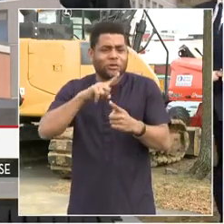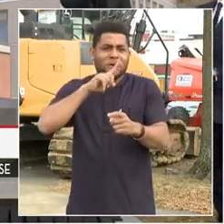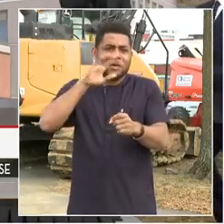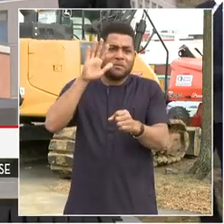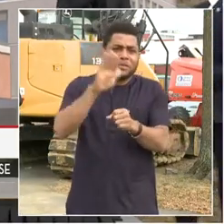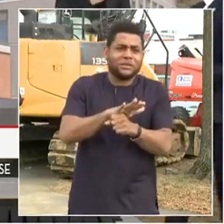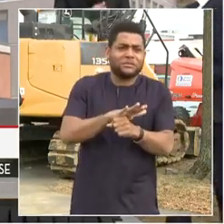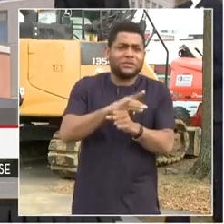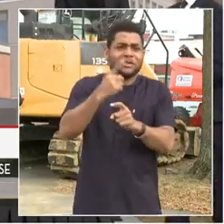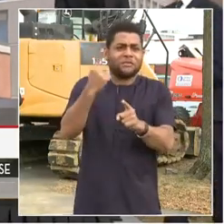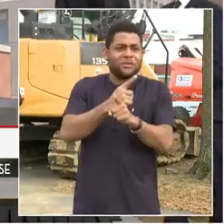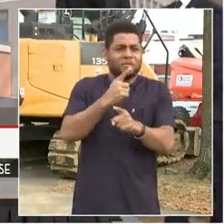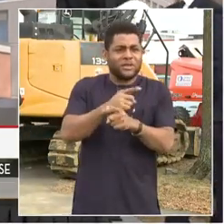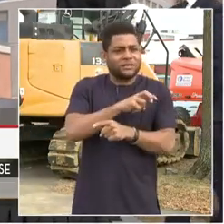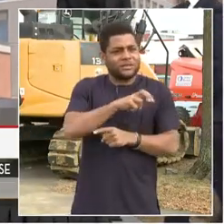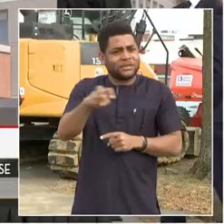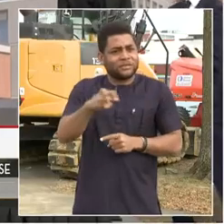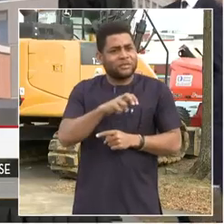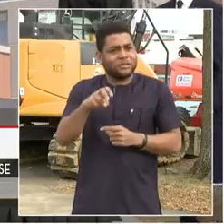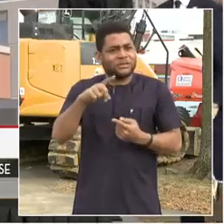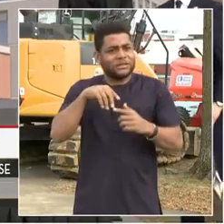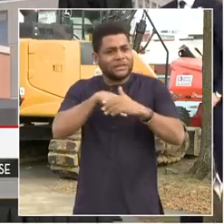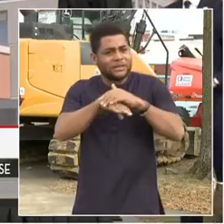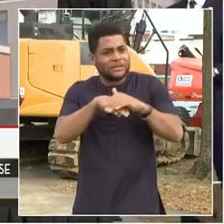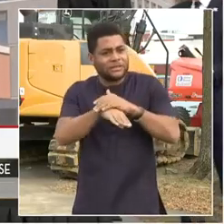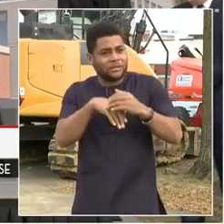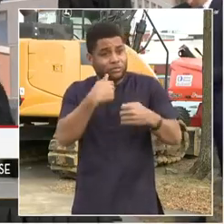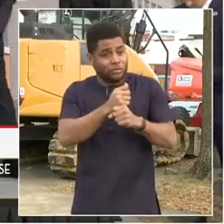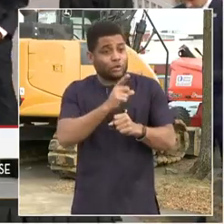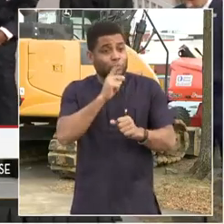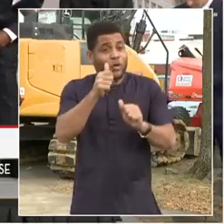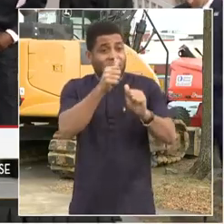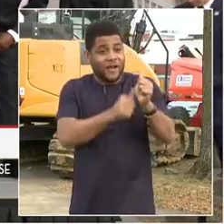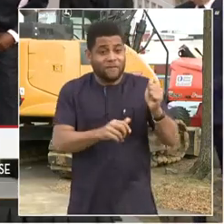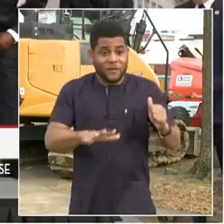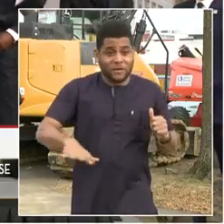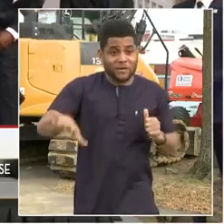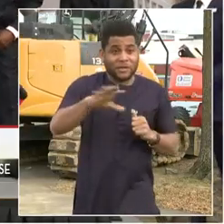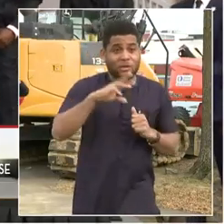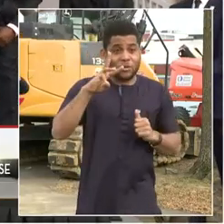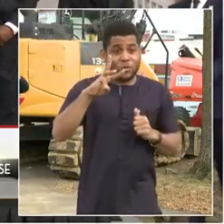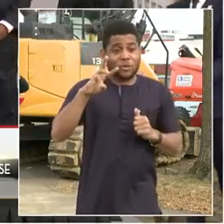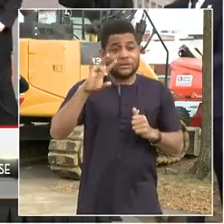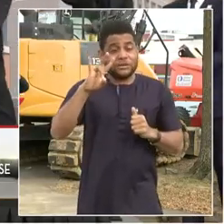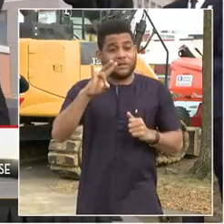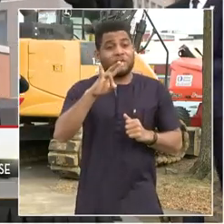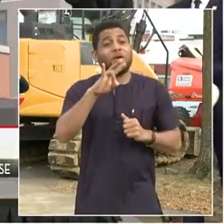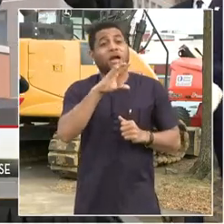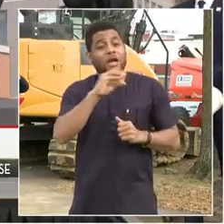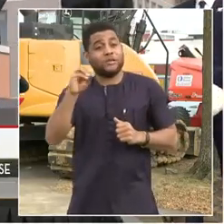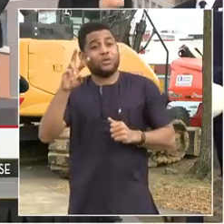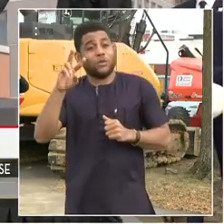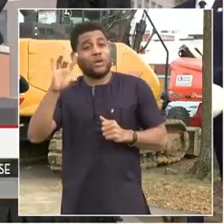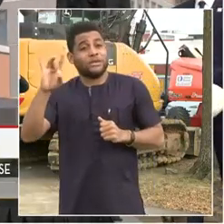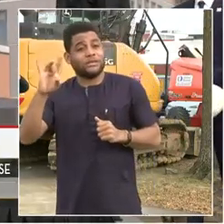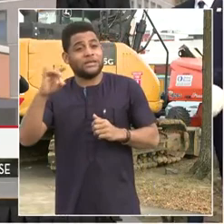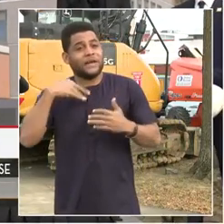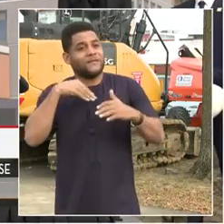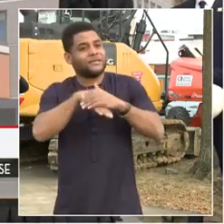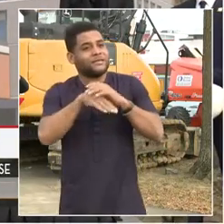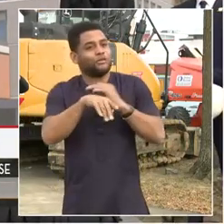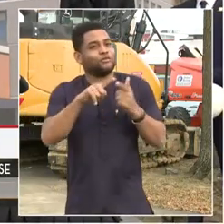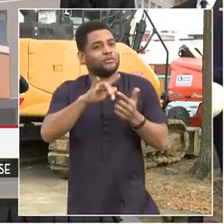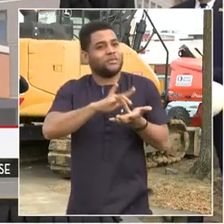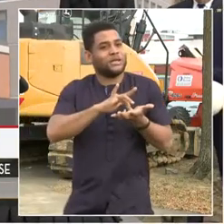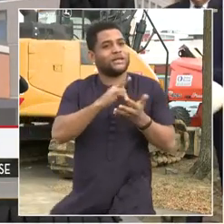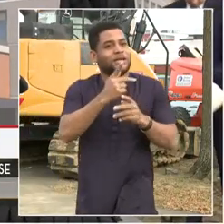make sure that everyone in these wards has access to this? Sure. So that's a great question, and I don't have